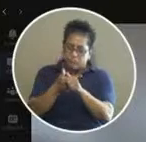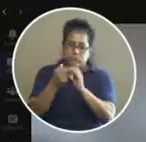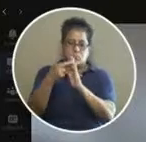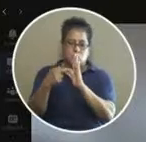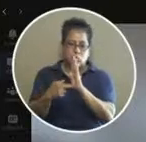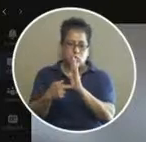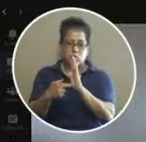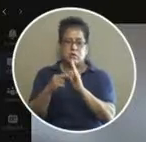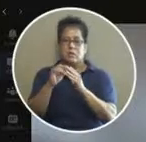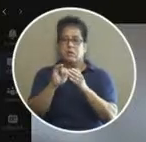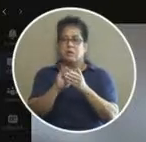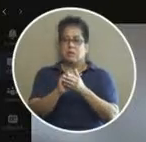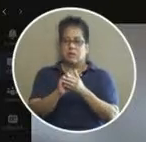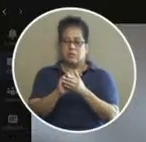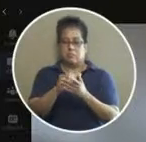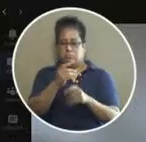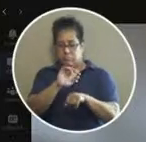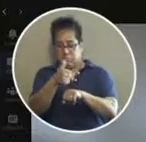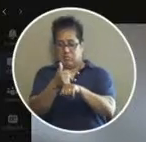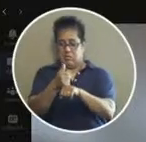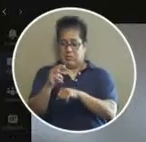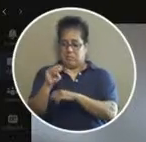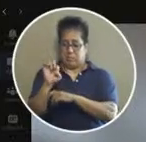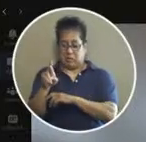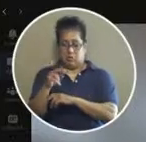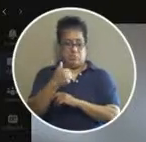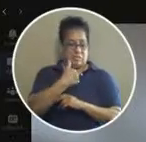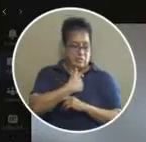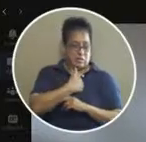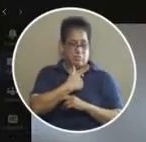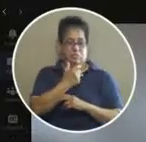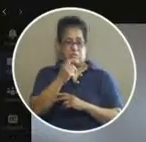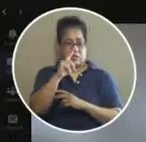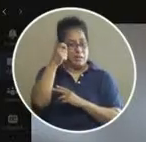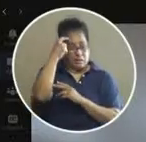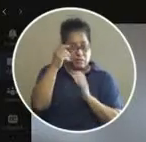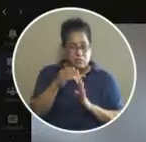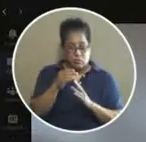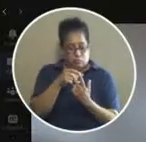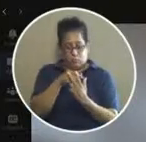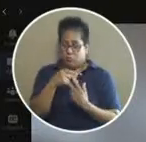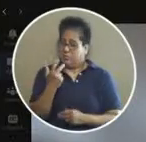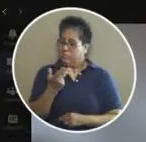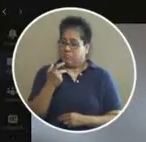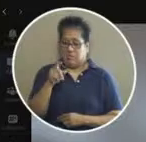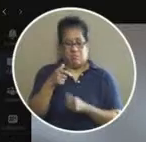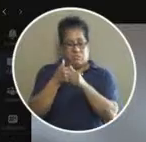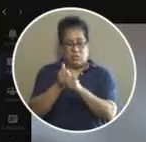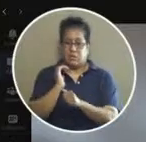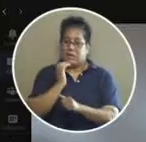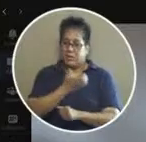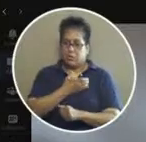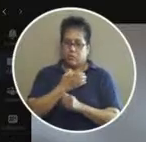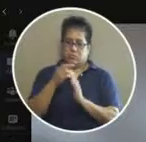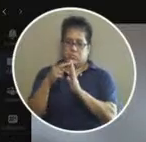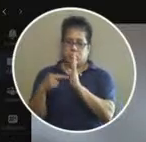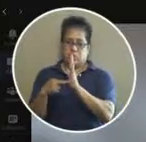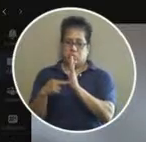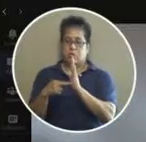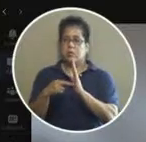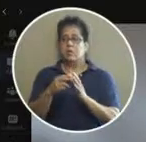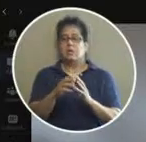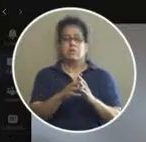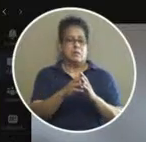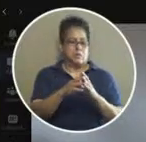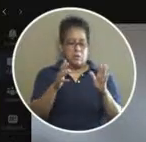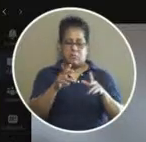orders that are being set forth by the mayor, myself, and the governor at all times. One of the things, we get a